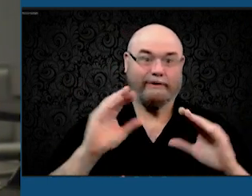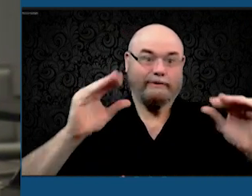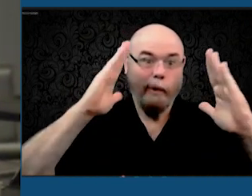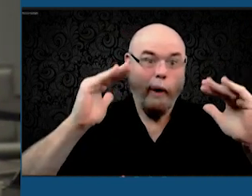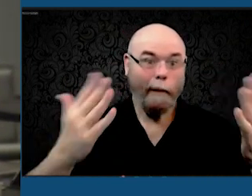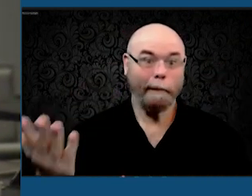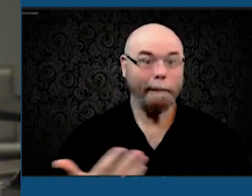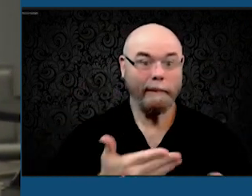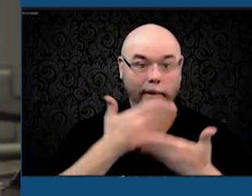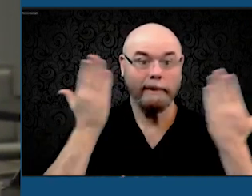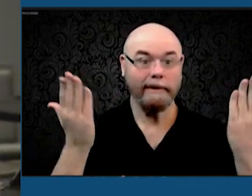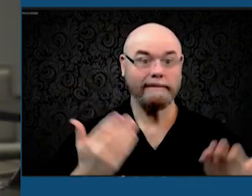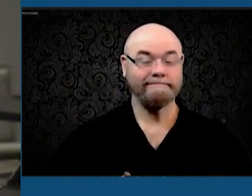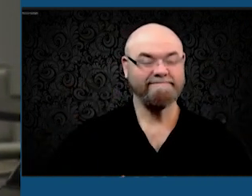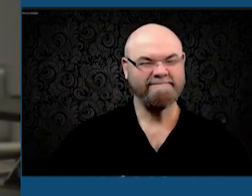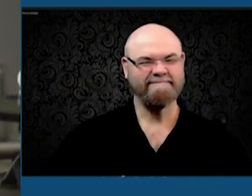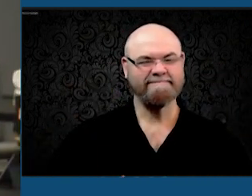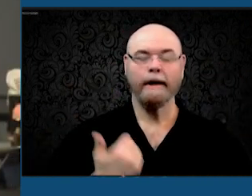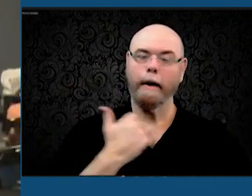Now, sorry to put you through this.